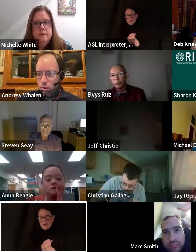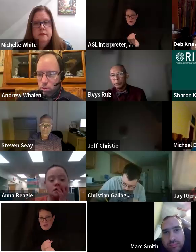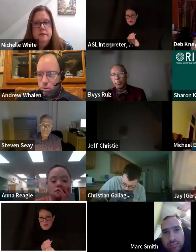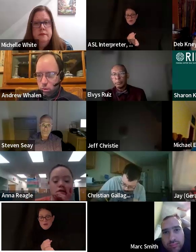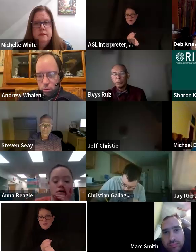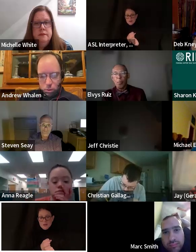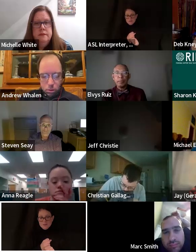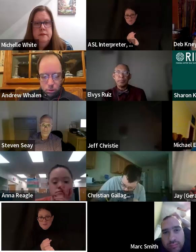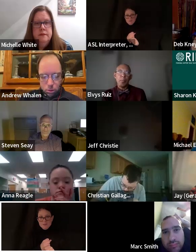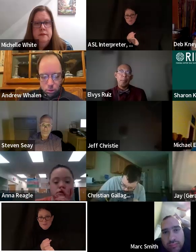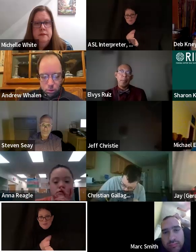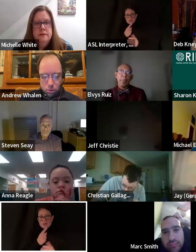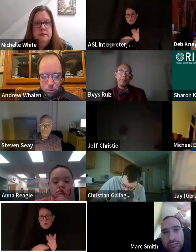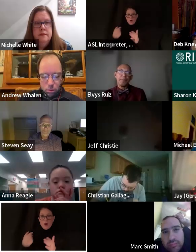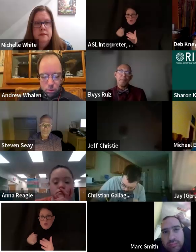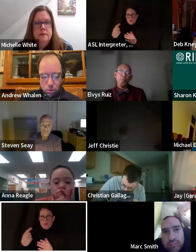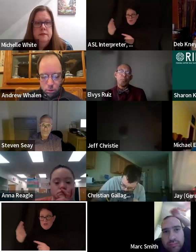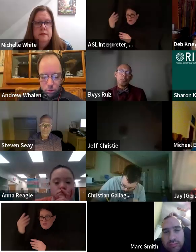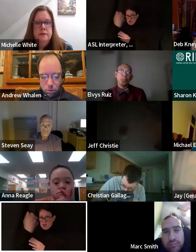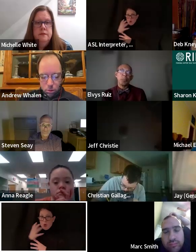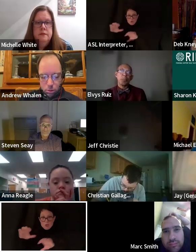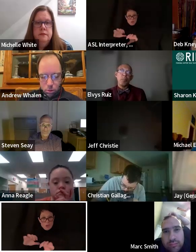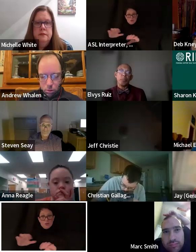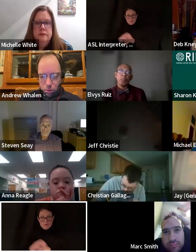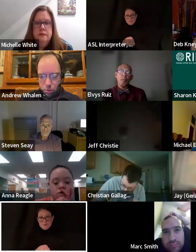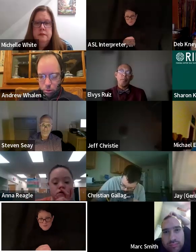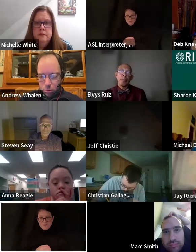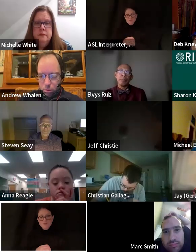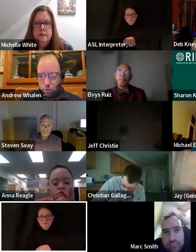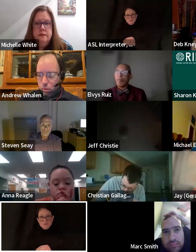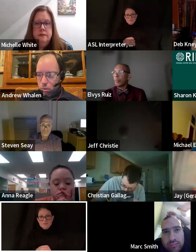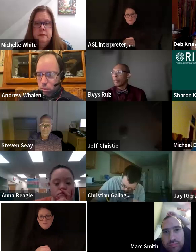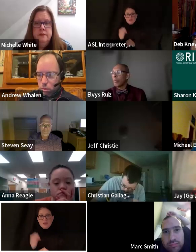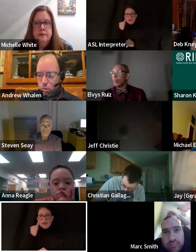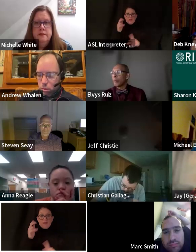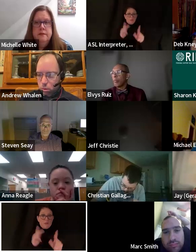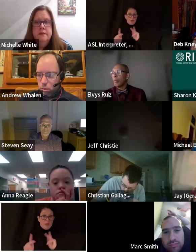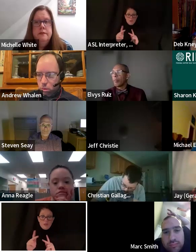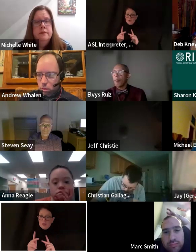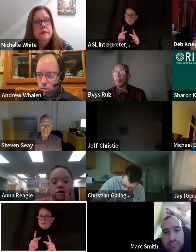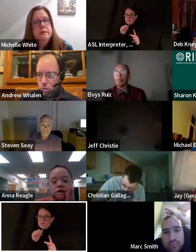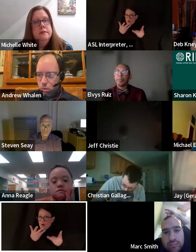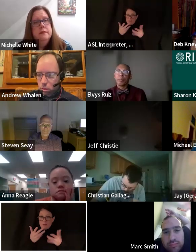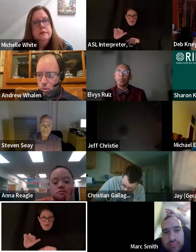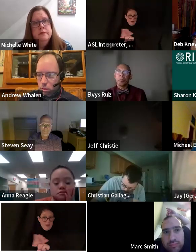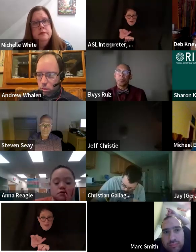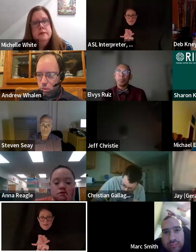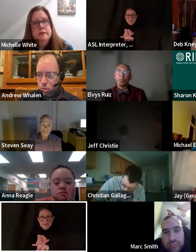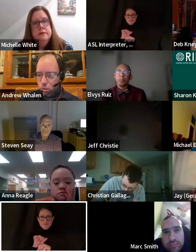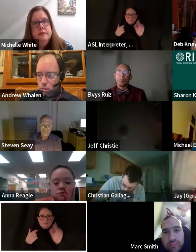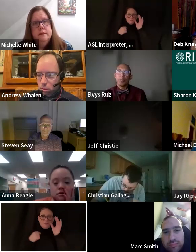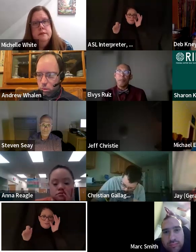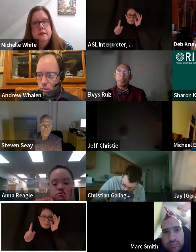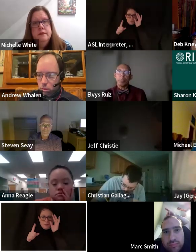because that's what we've been tasked with doing. If people do not go through the training, so we have asked